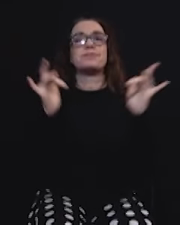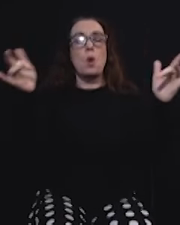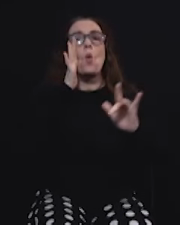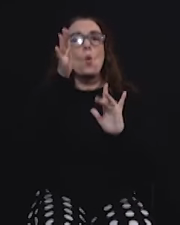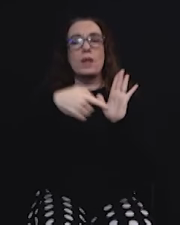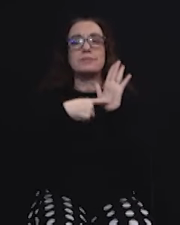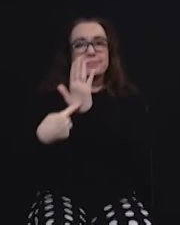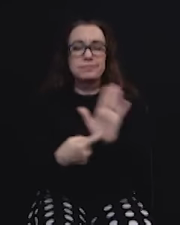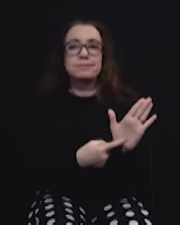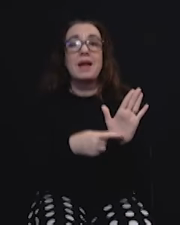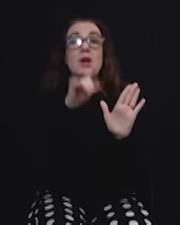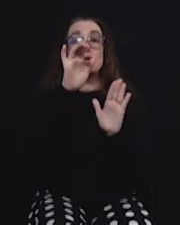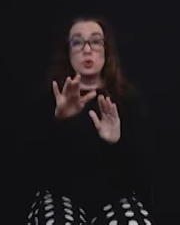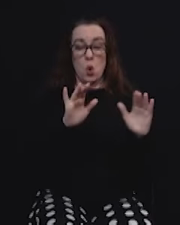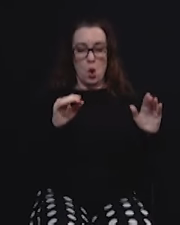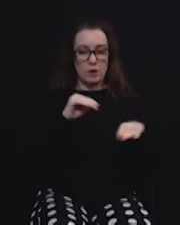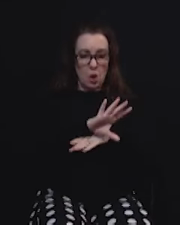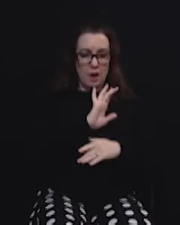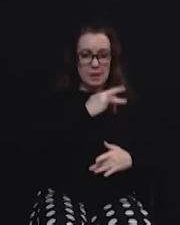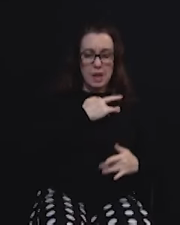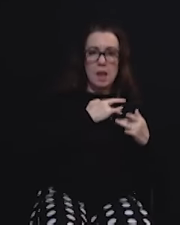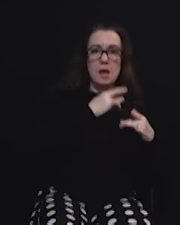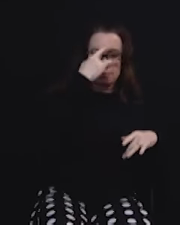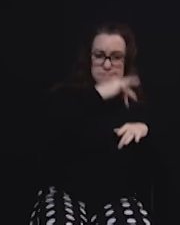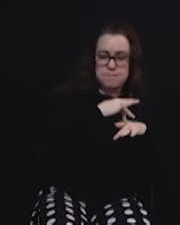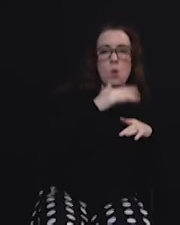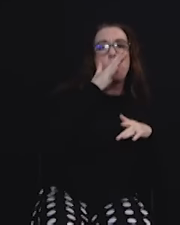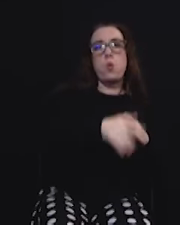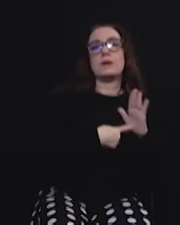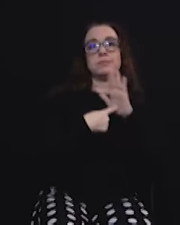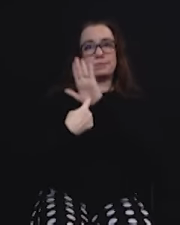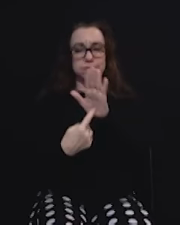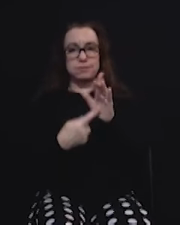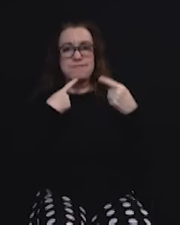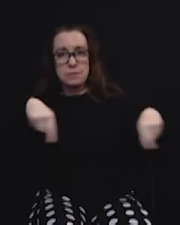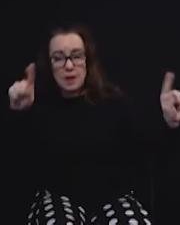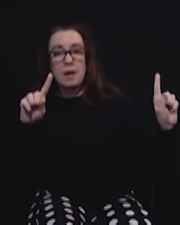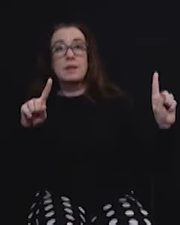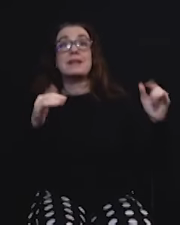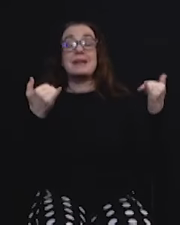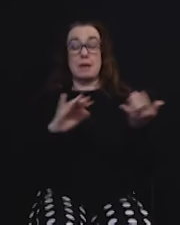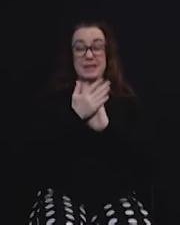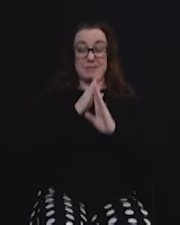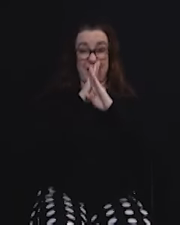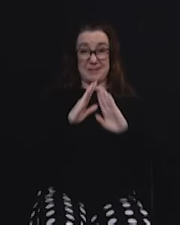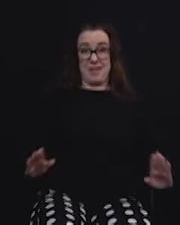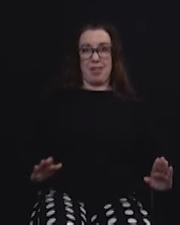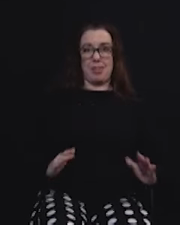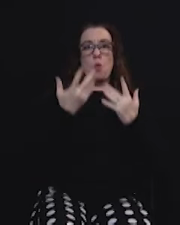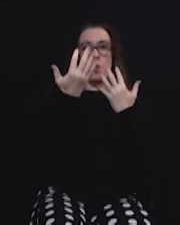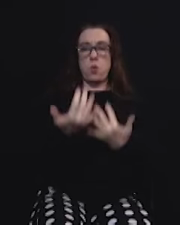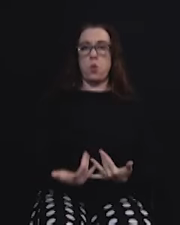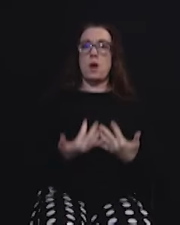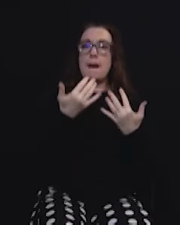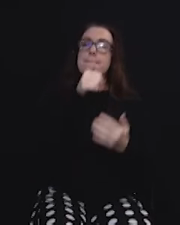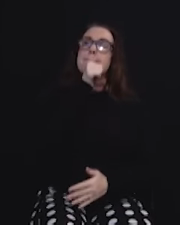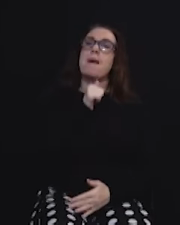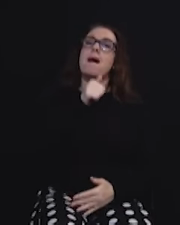justice of your cause like the noonday. Be still before the Lord and wait patiently for